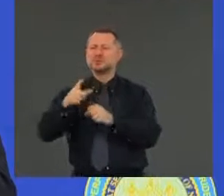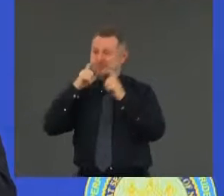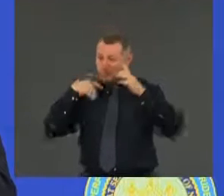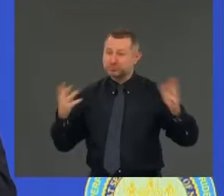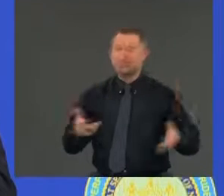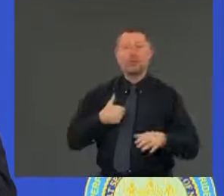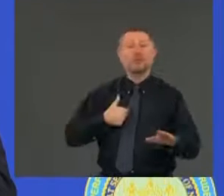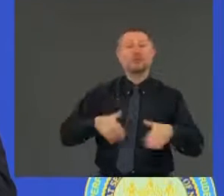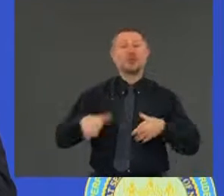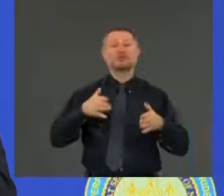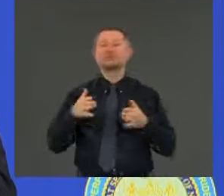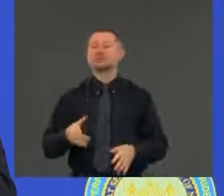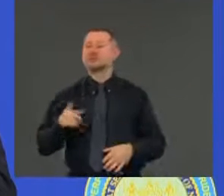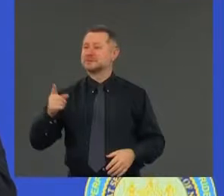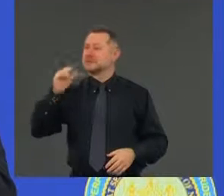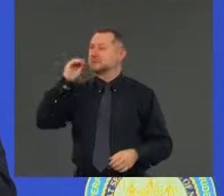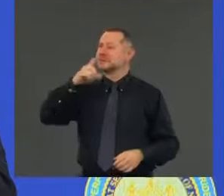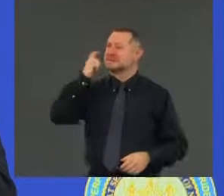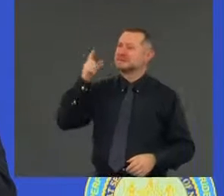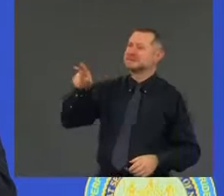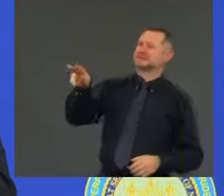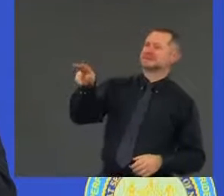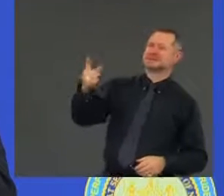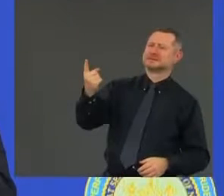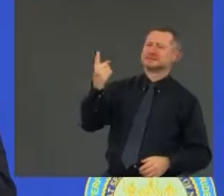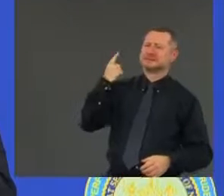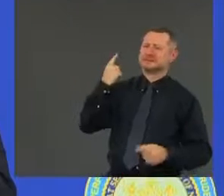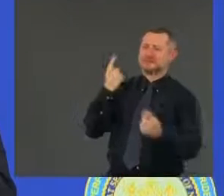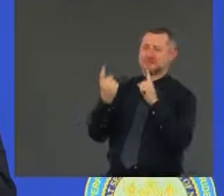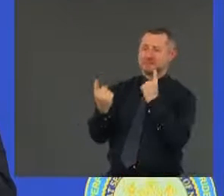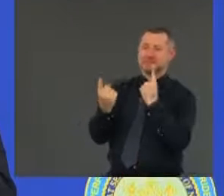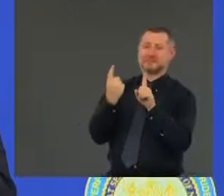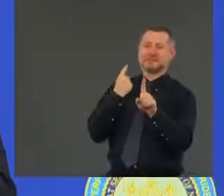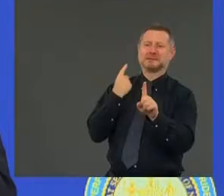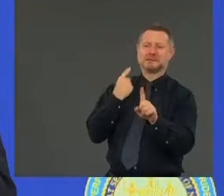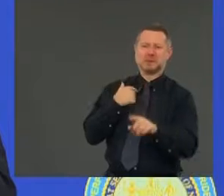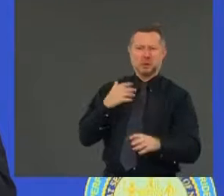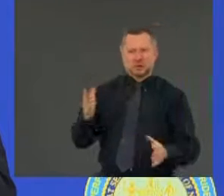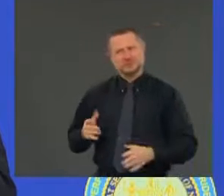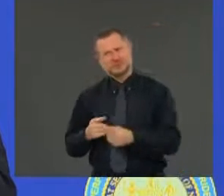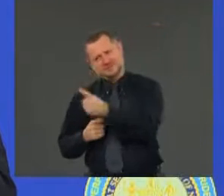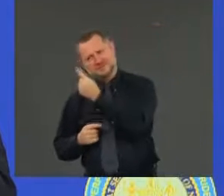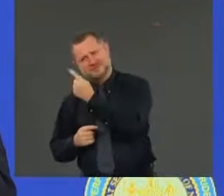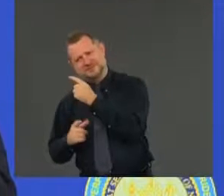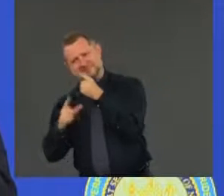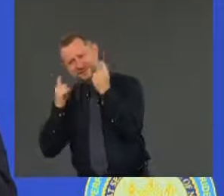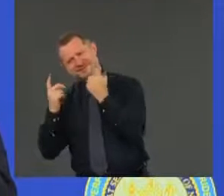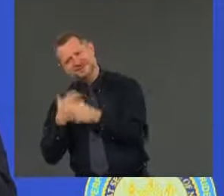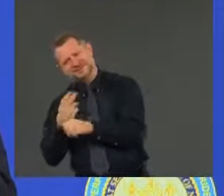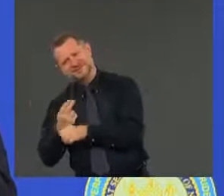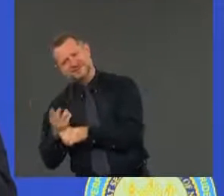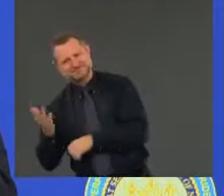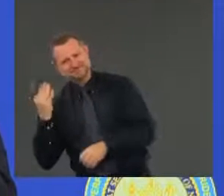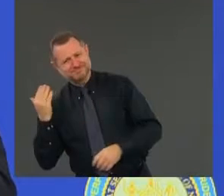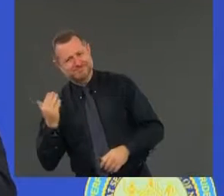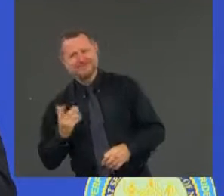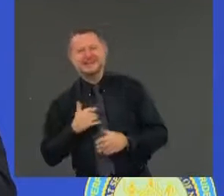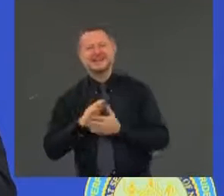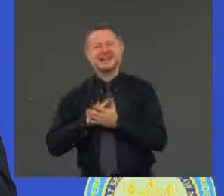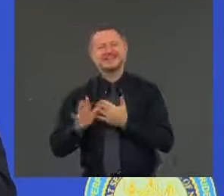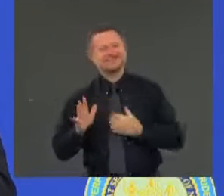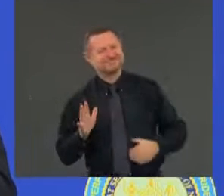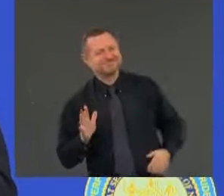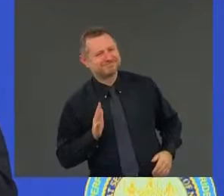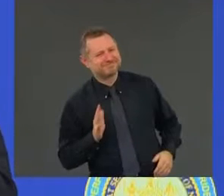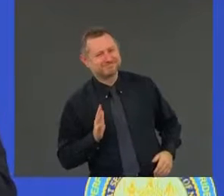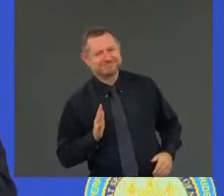around the street and somebody doesn't have a mask and they're walking past me, I encourage them nicely, politely, point out